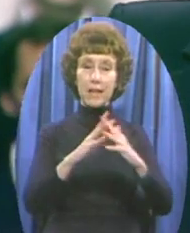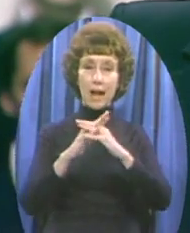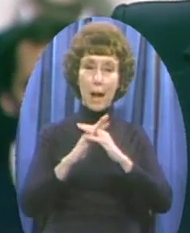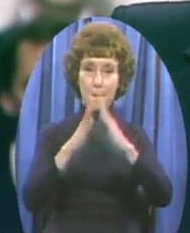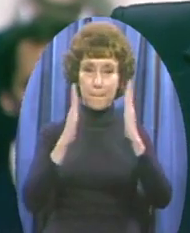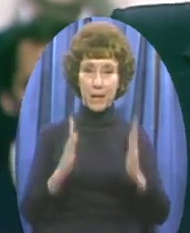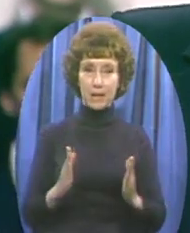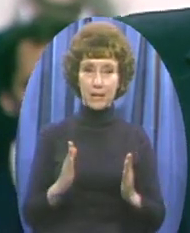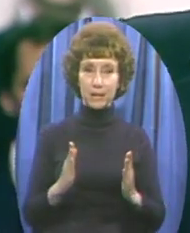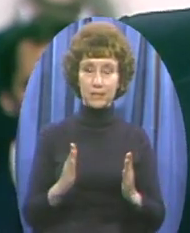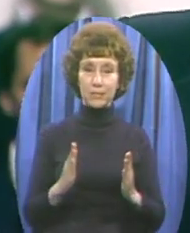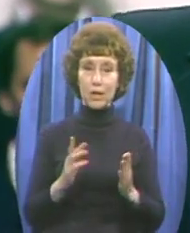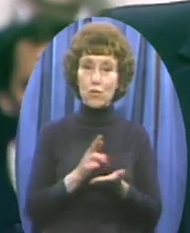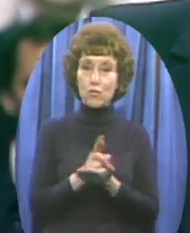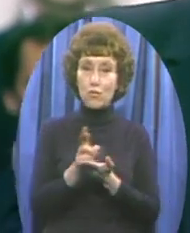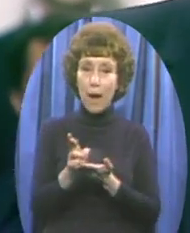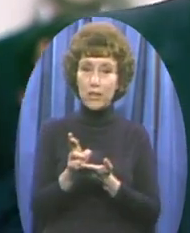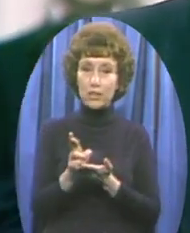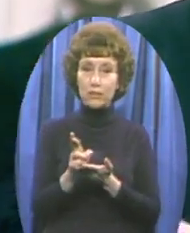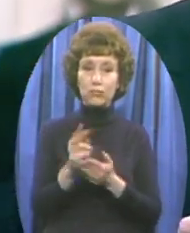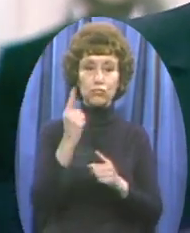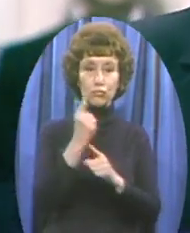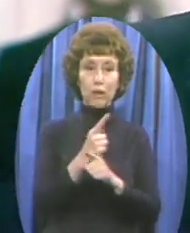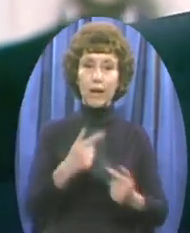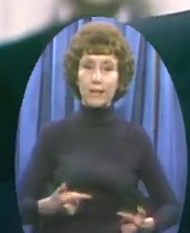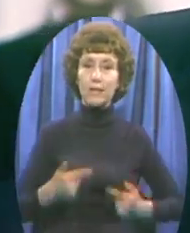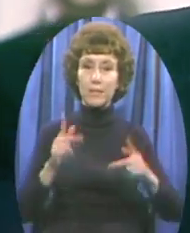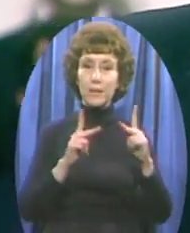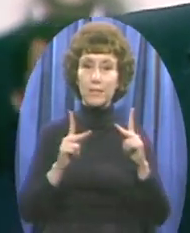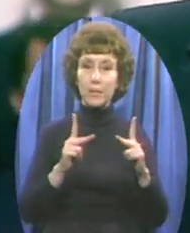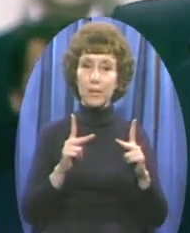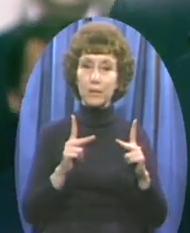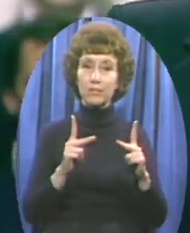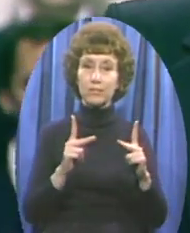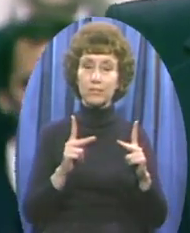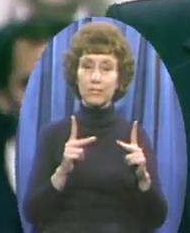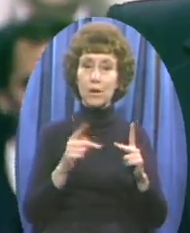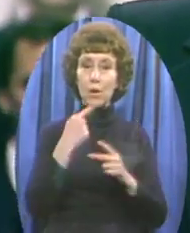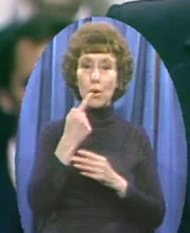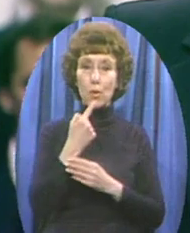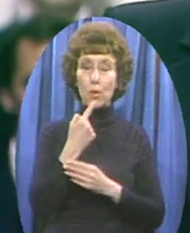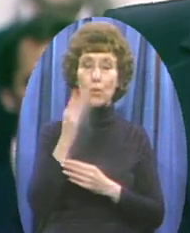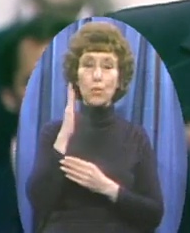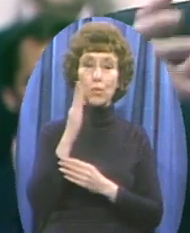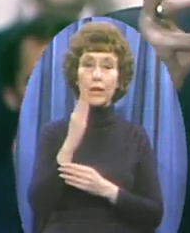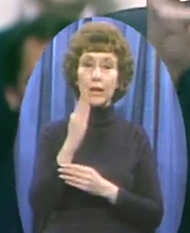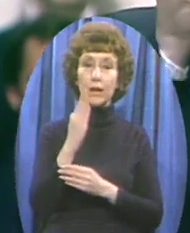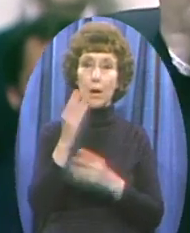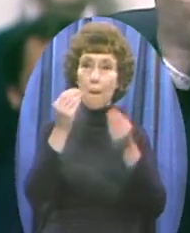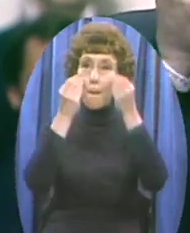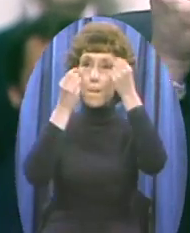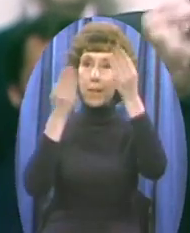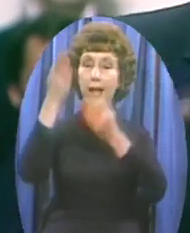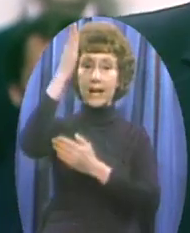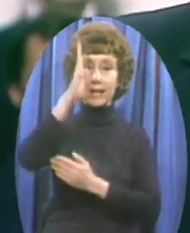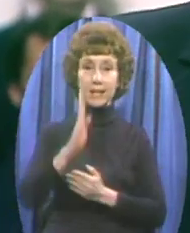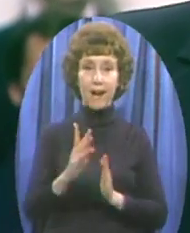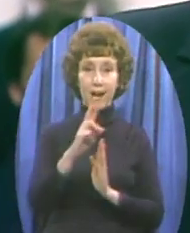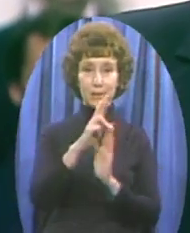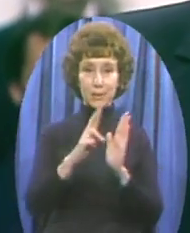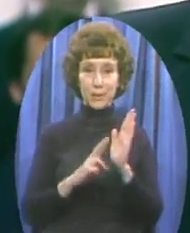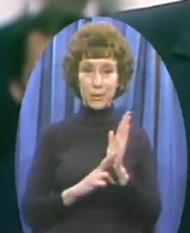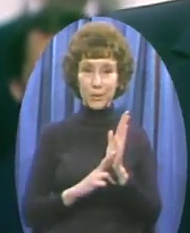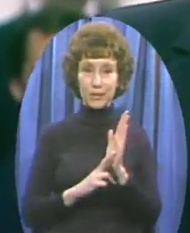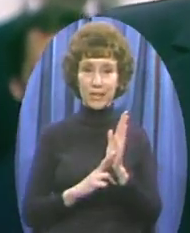1 million righteous persons who will pray, who will meet God's conditions. And if you'll be one of those 1 million responsible for turning this nation